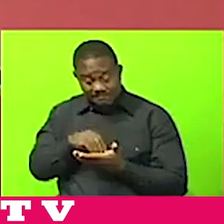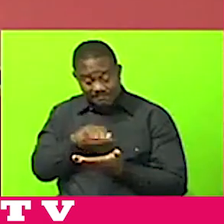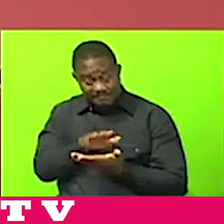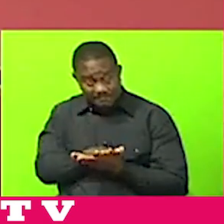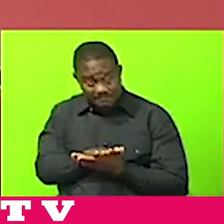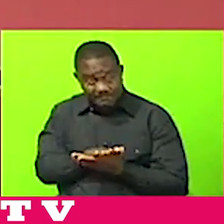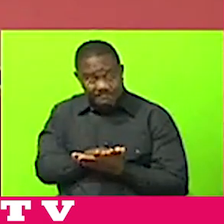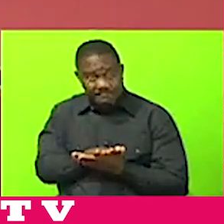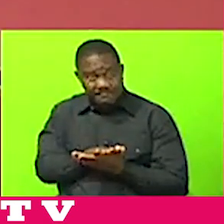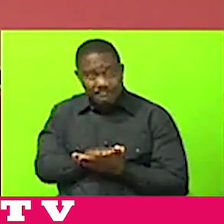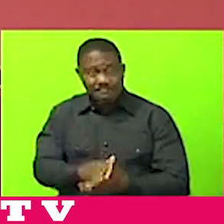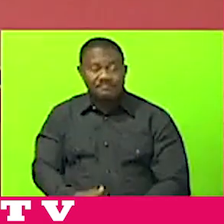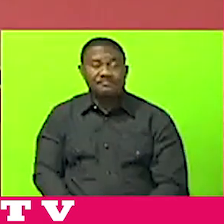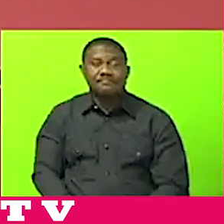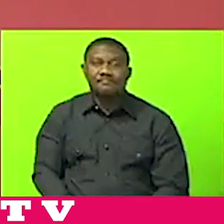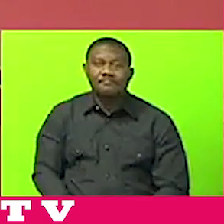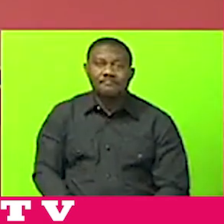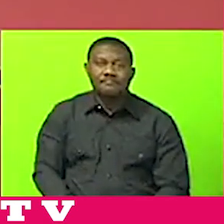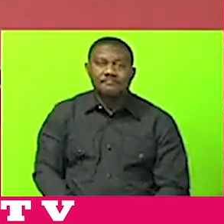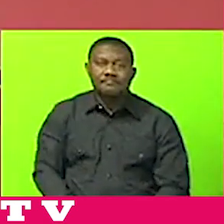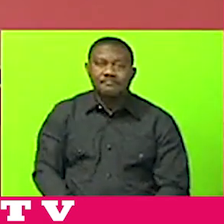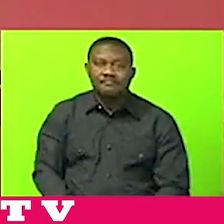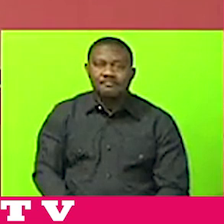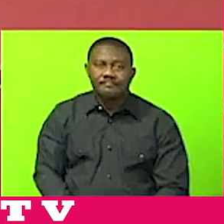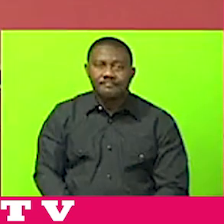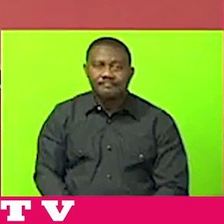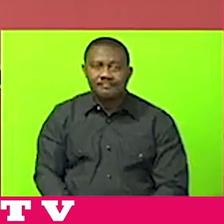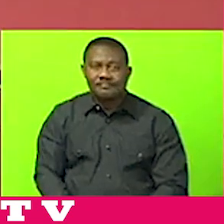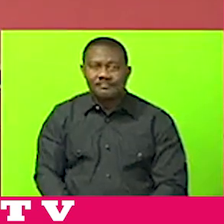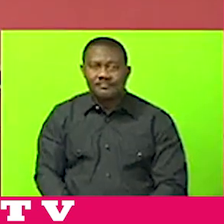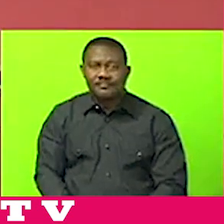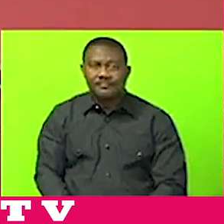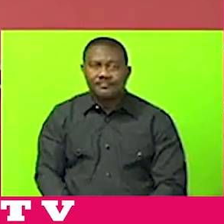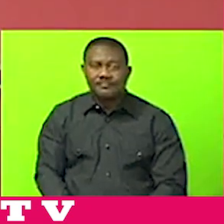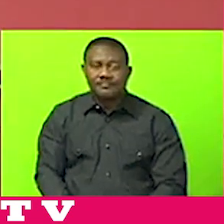what is on the record of the House.